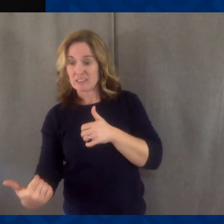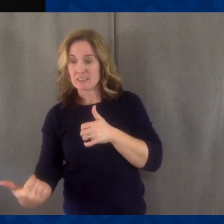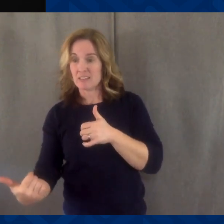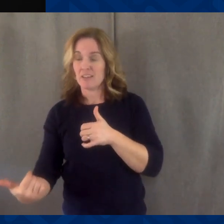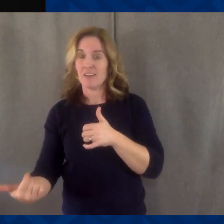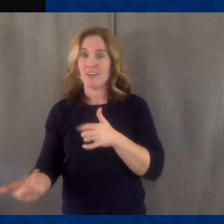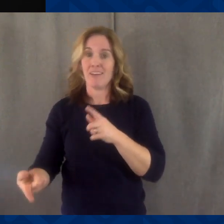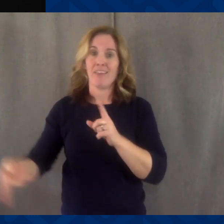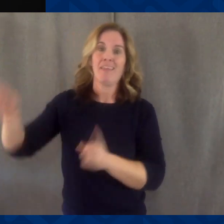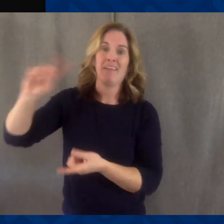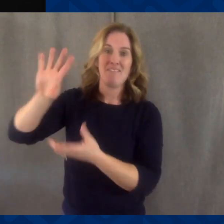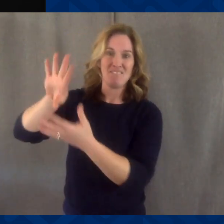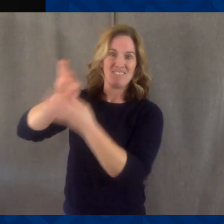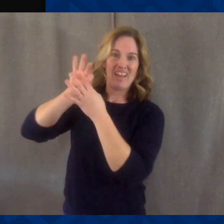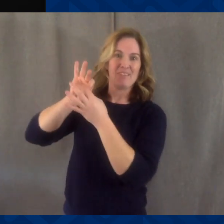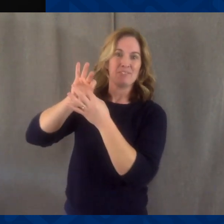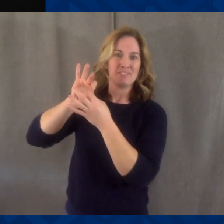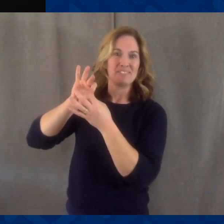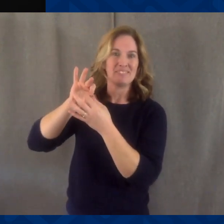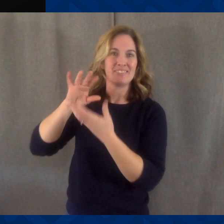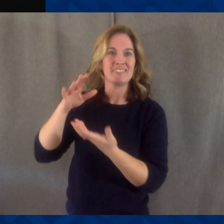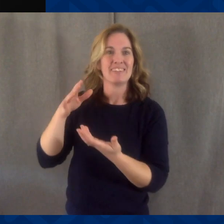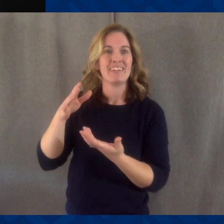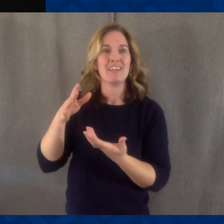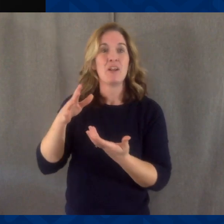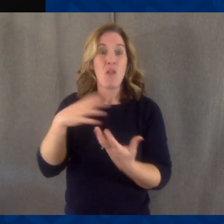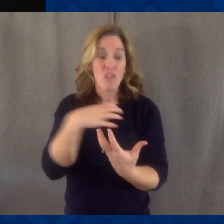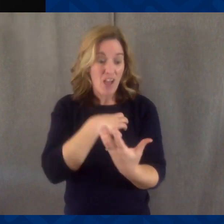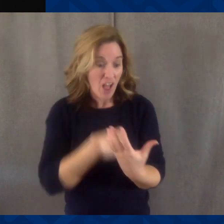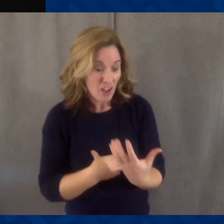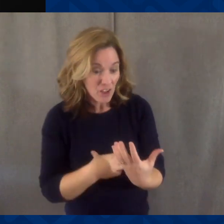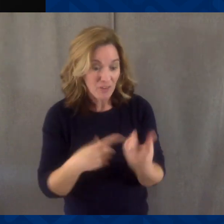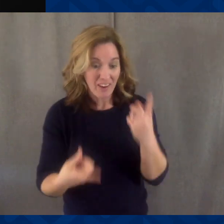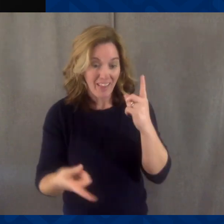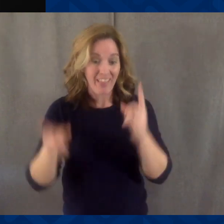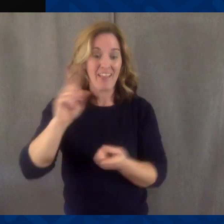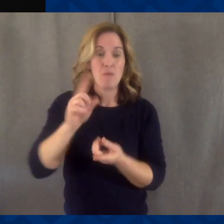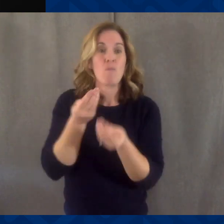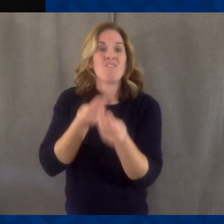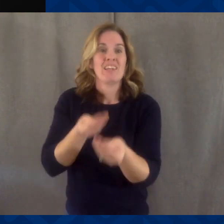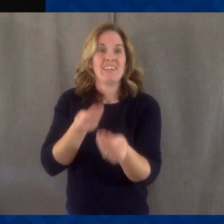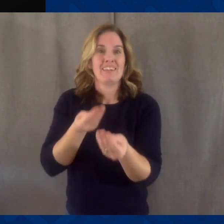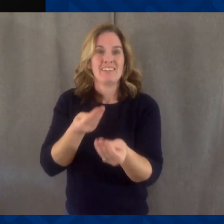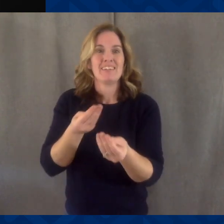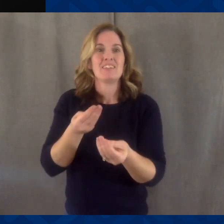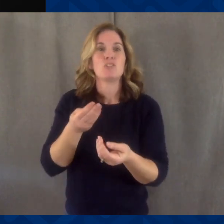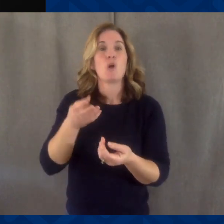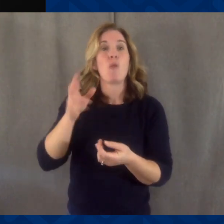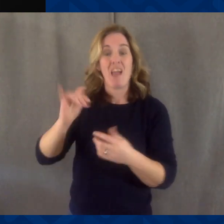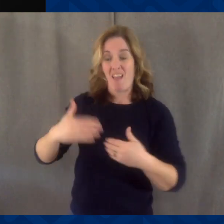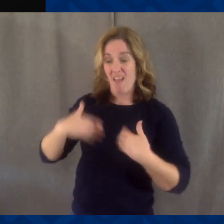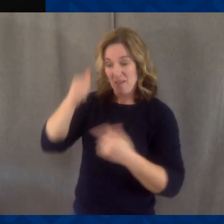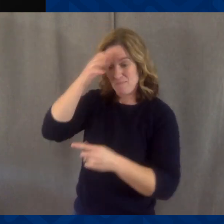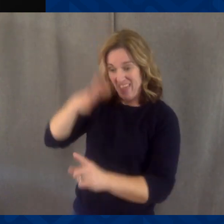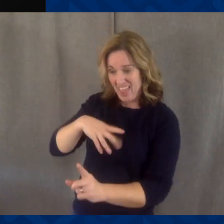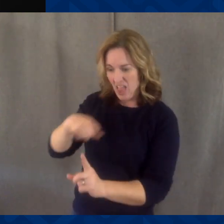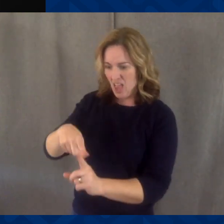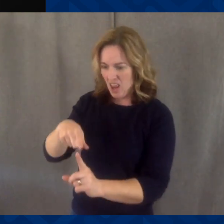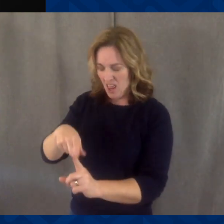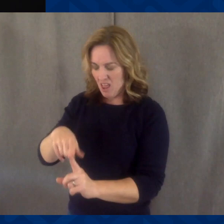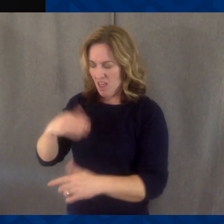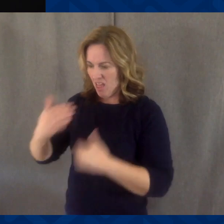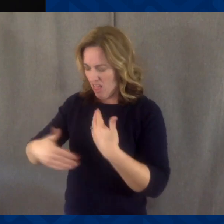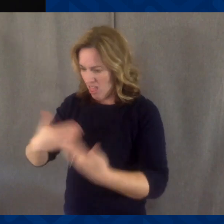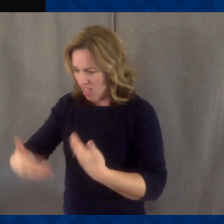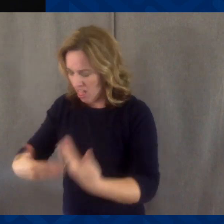get fed. The scripture says that this young man came to himself. How many of you know that sometimes you have to come to yourself